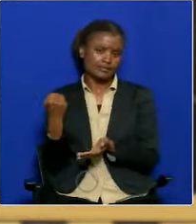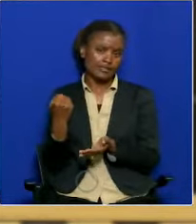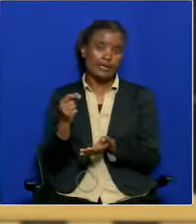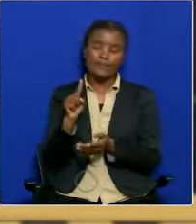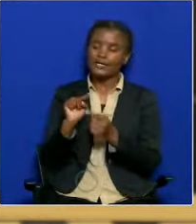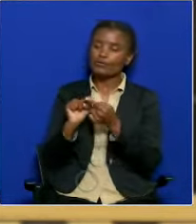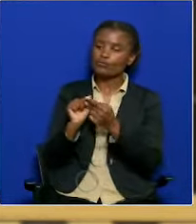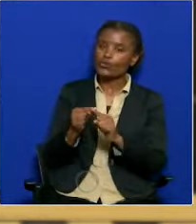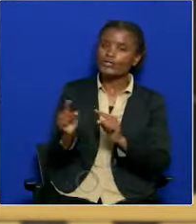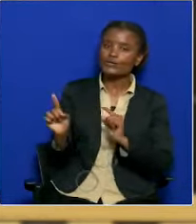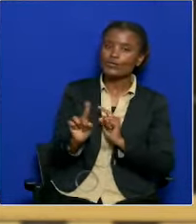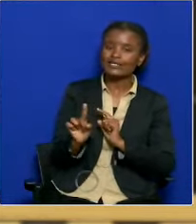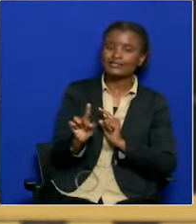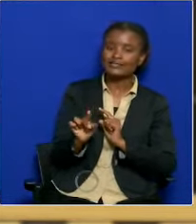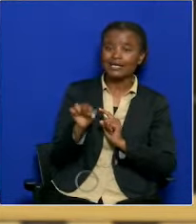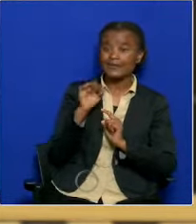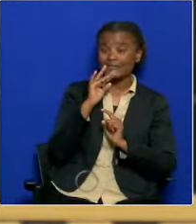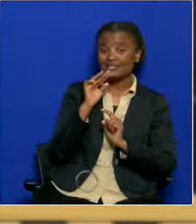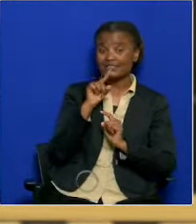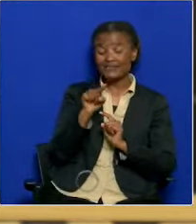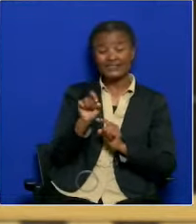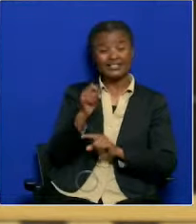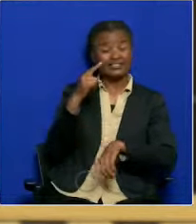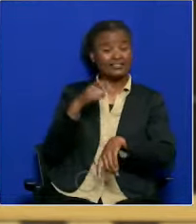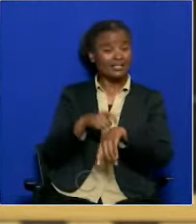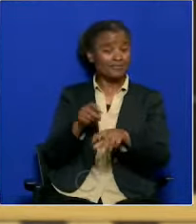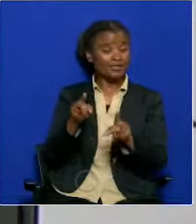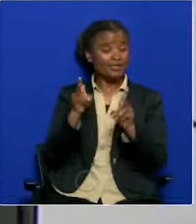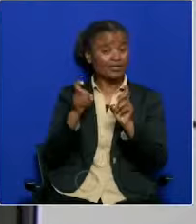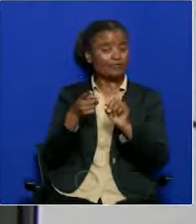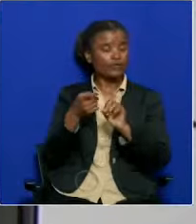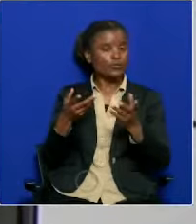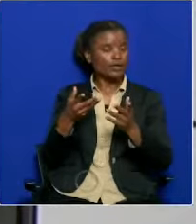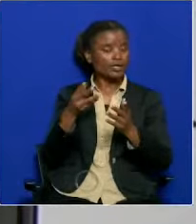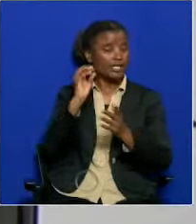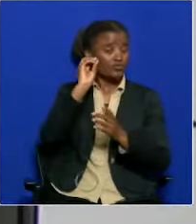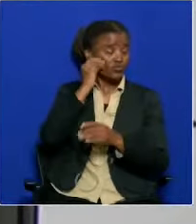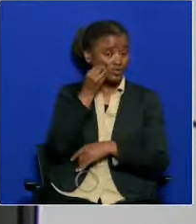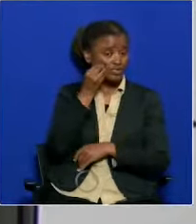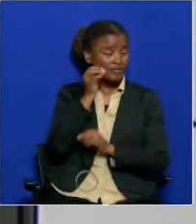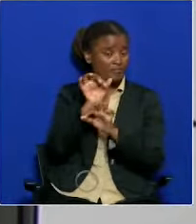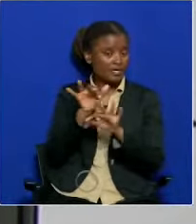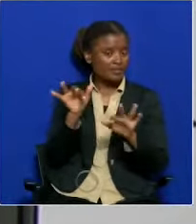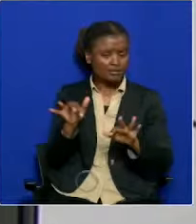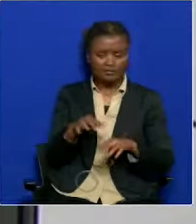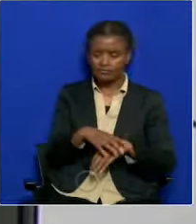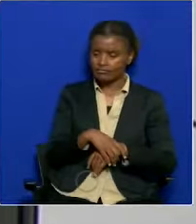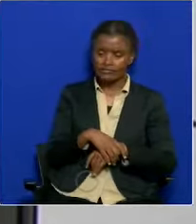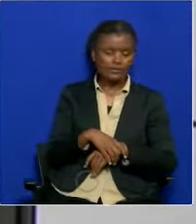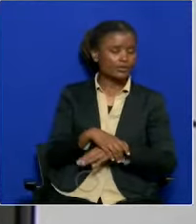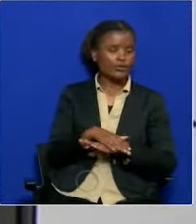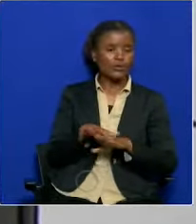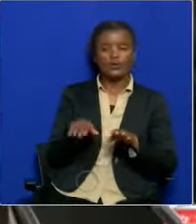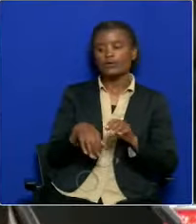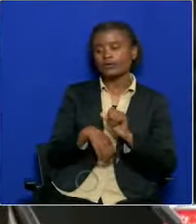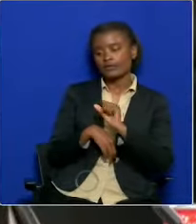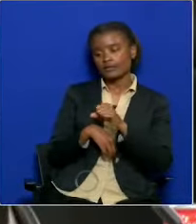from the public for the first time and in the commission. I have acceded to that. All right, thank you.